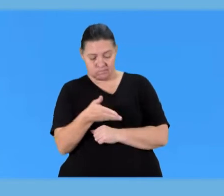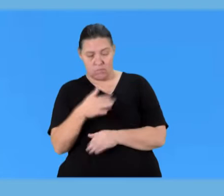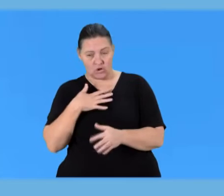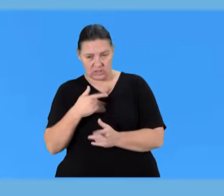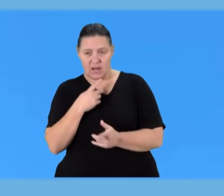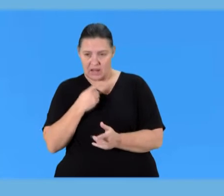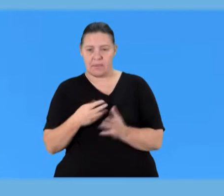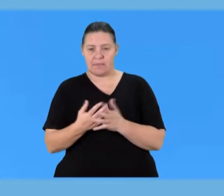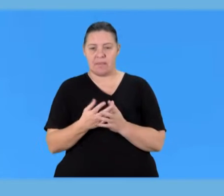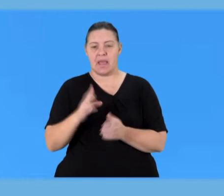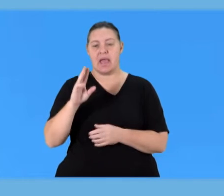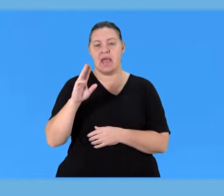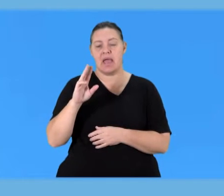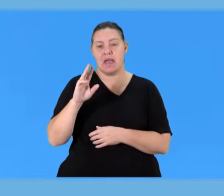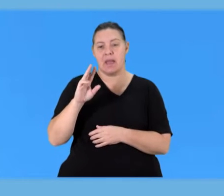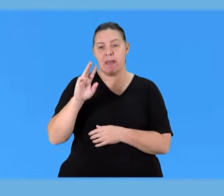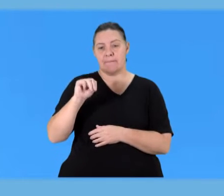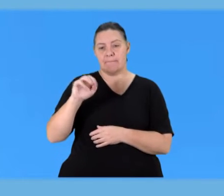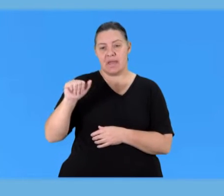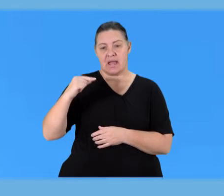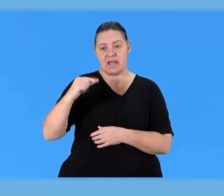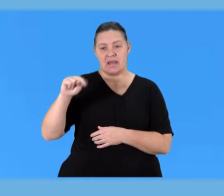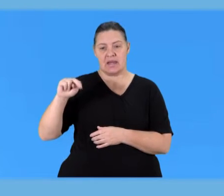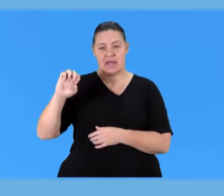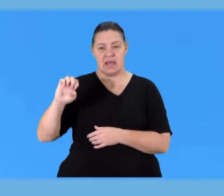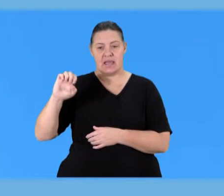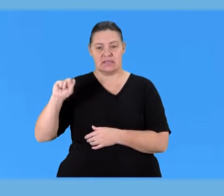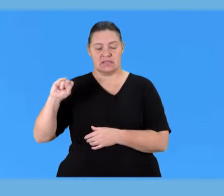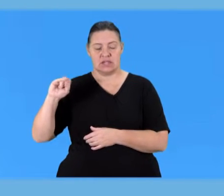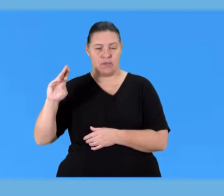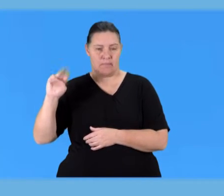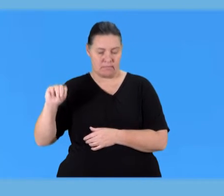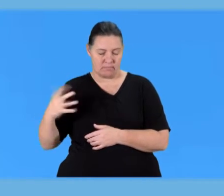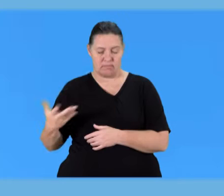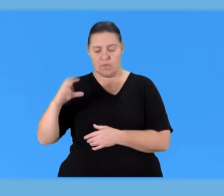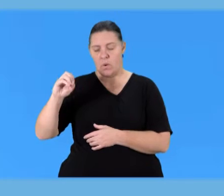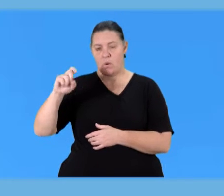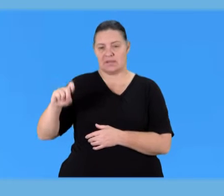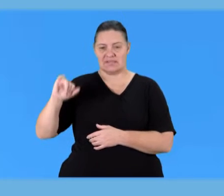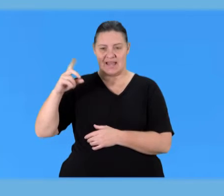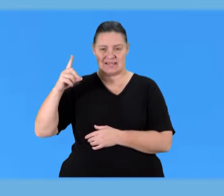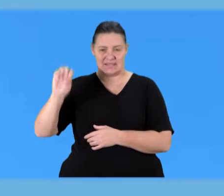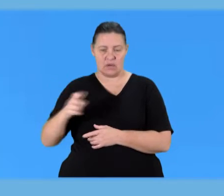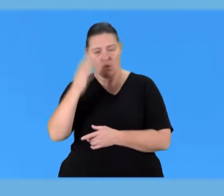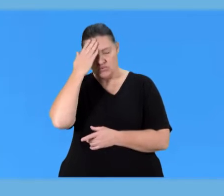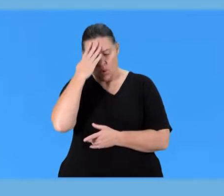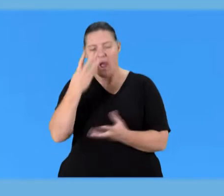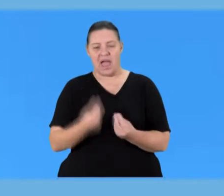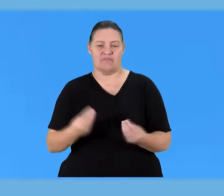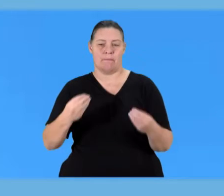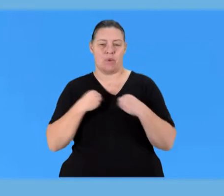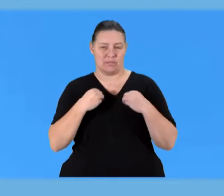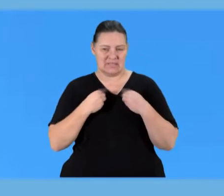in the presence of oxygen, it forms magnesium oxide. Now, the reactant and the products, they have different properties. We know